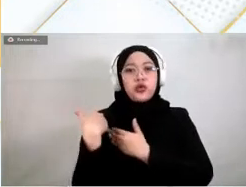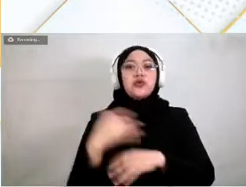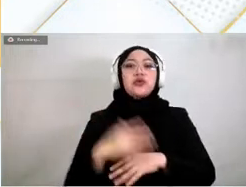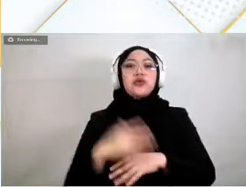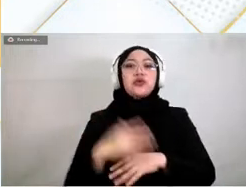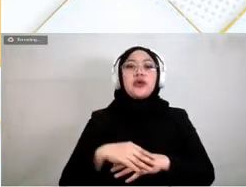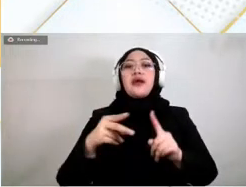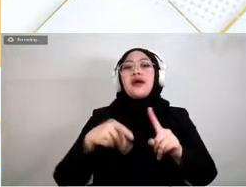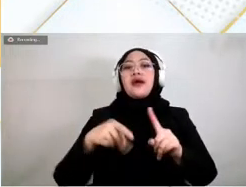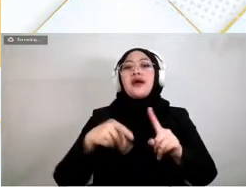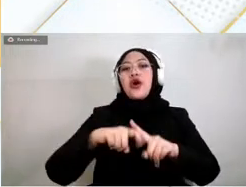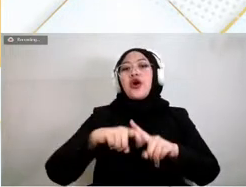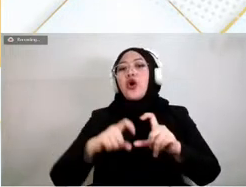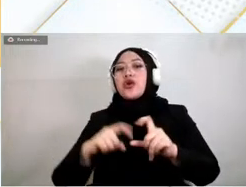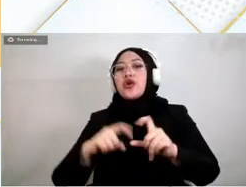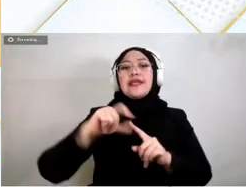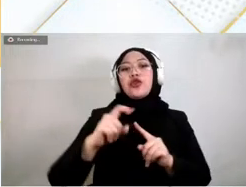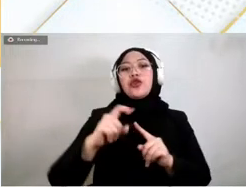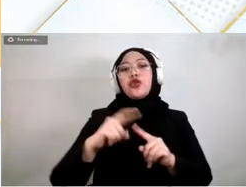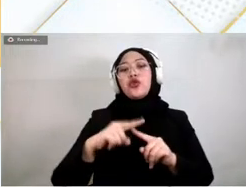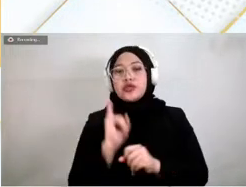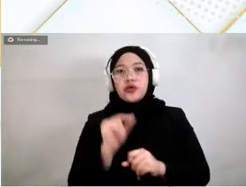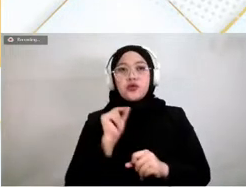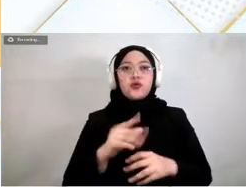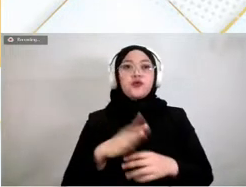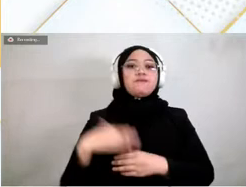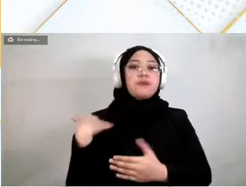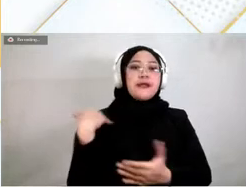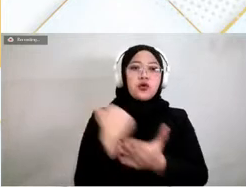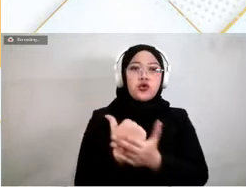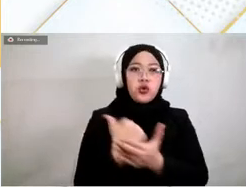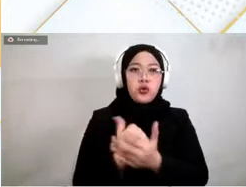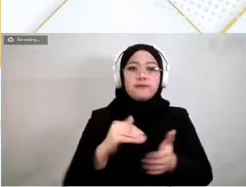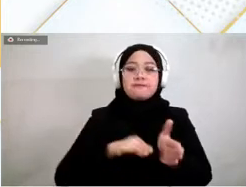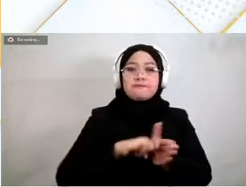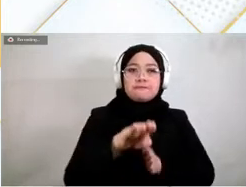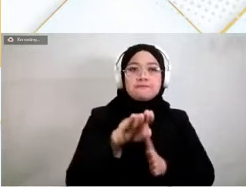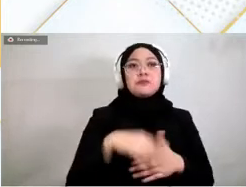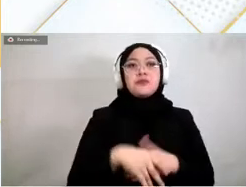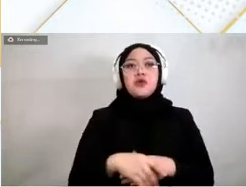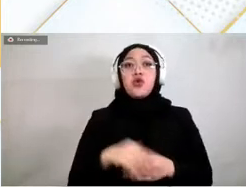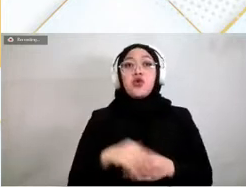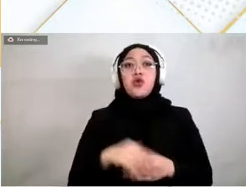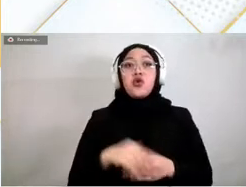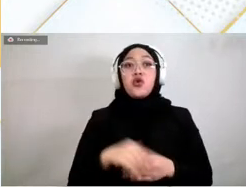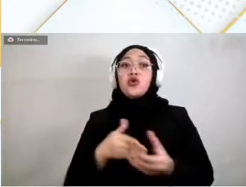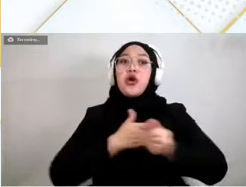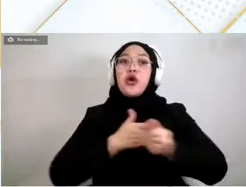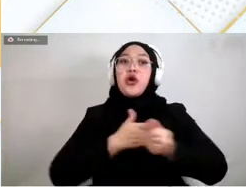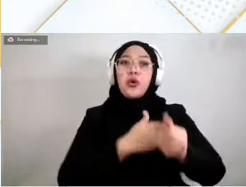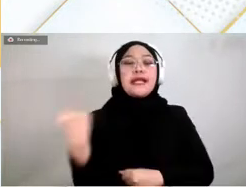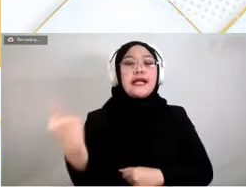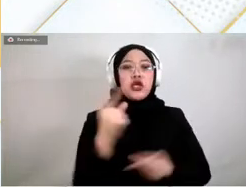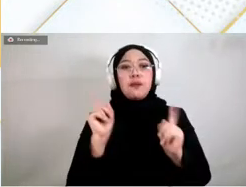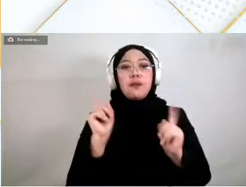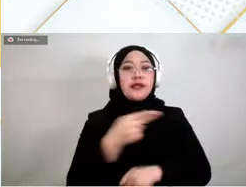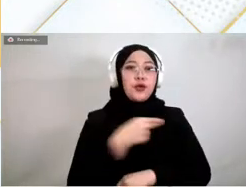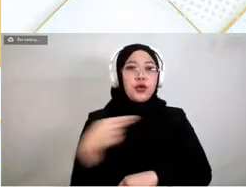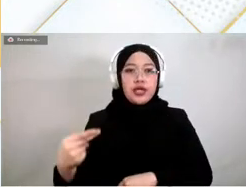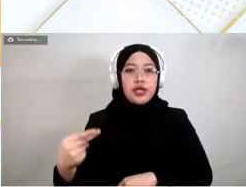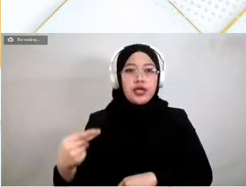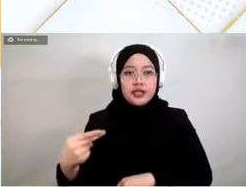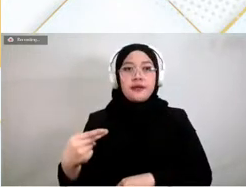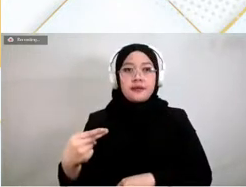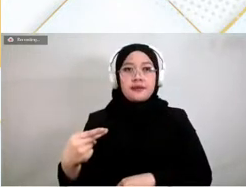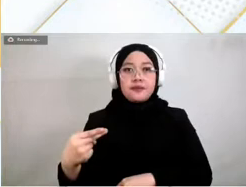in the execution of world order. Such a mandate is the guiding international politics for Indonesia ever